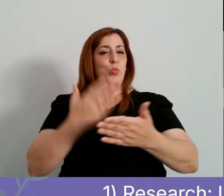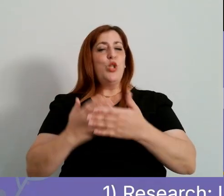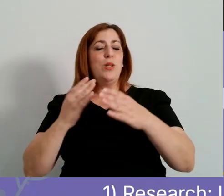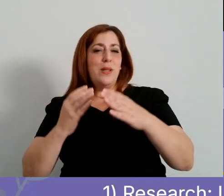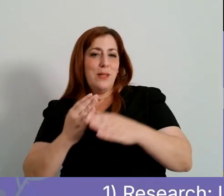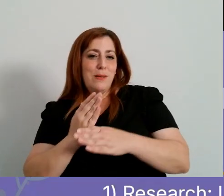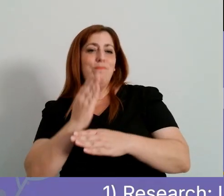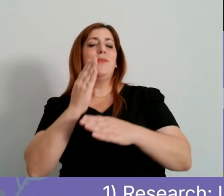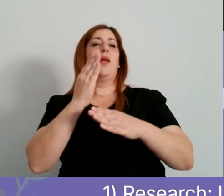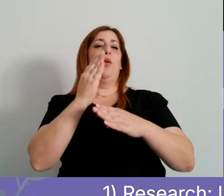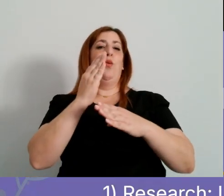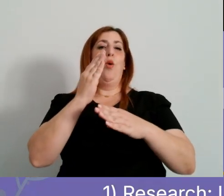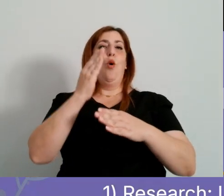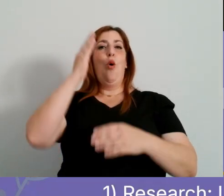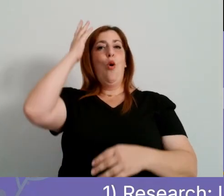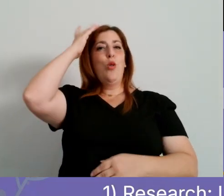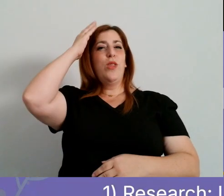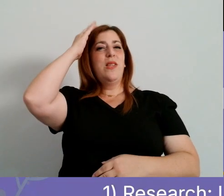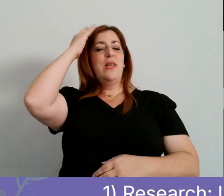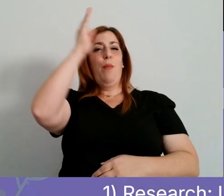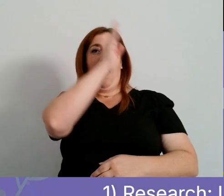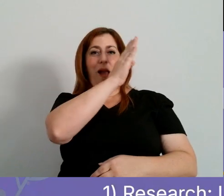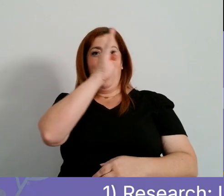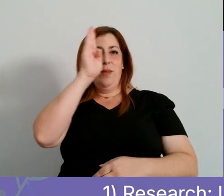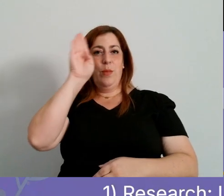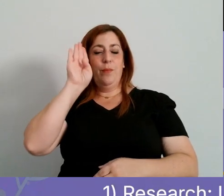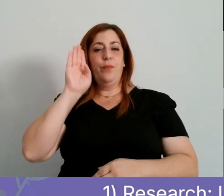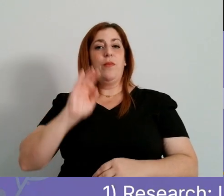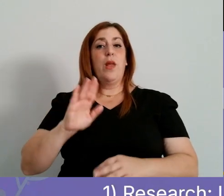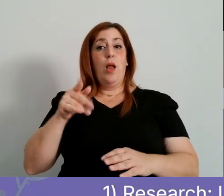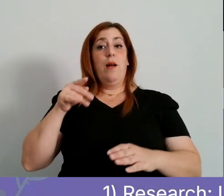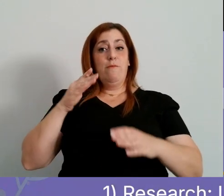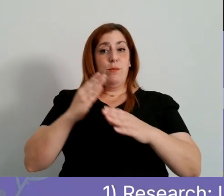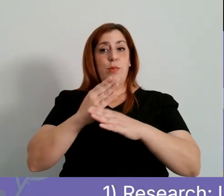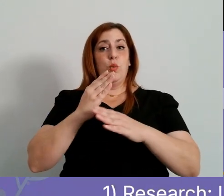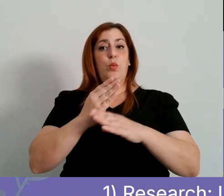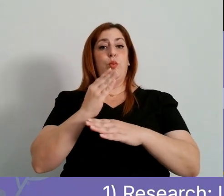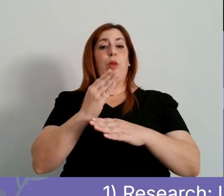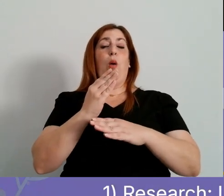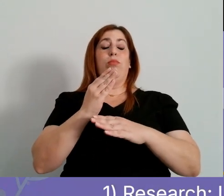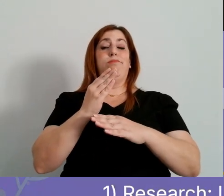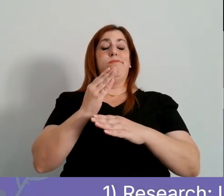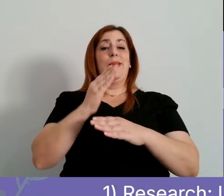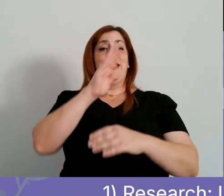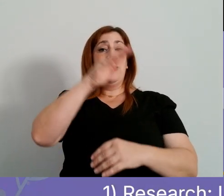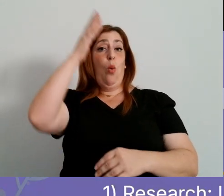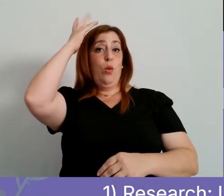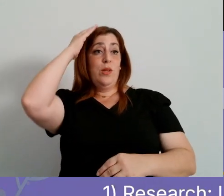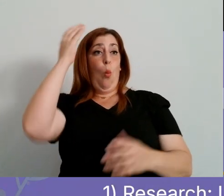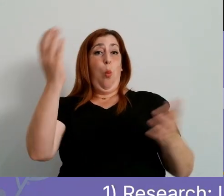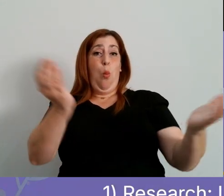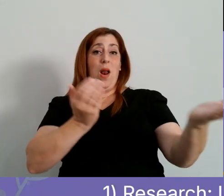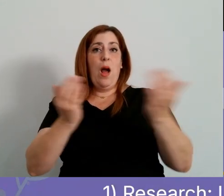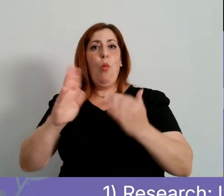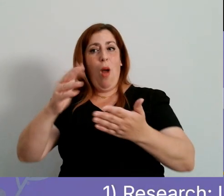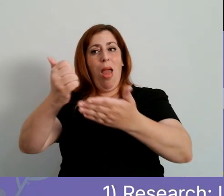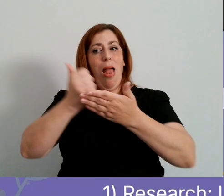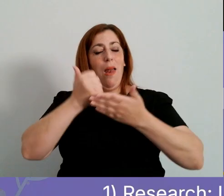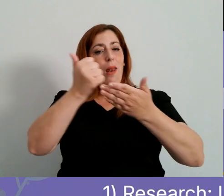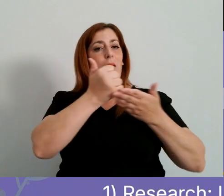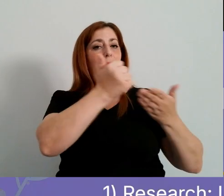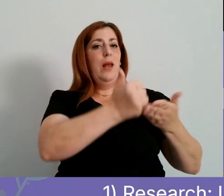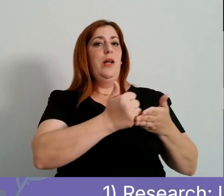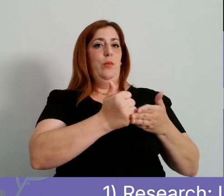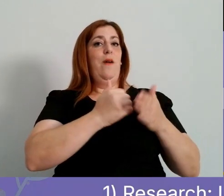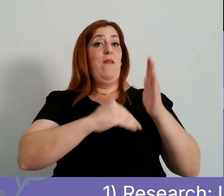Academy. So from the beginning of the academy, autistic people were included at all levels.